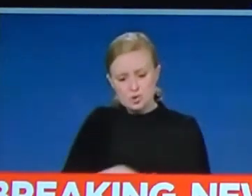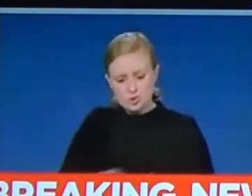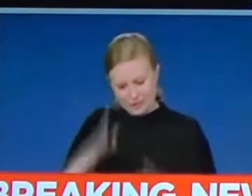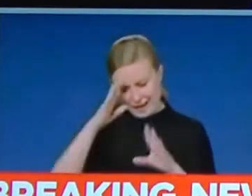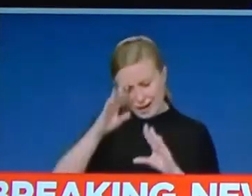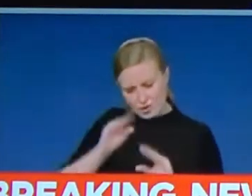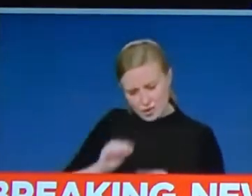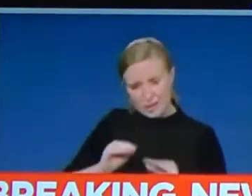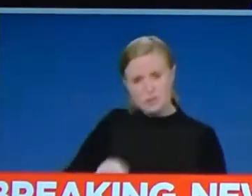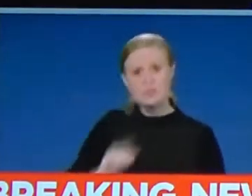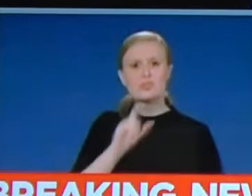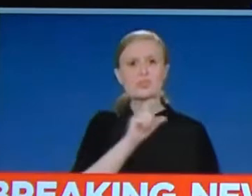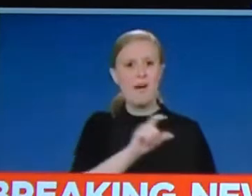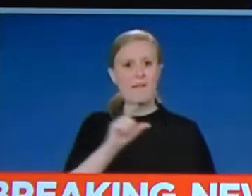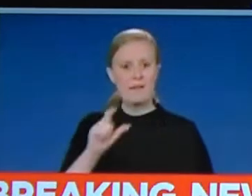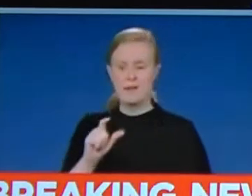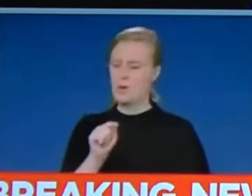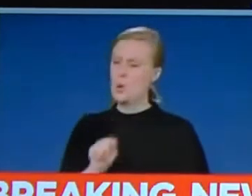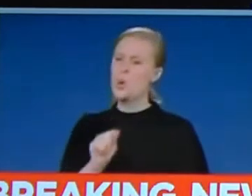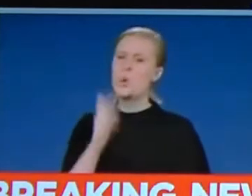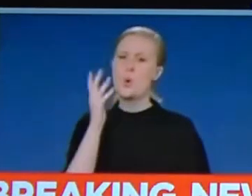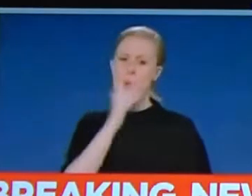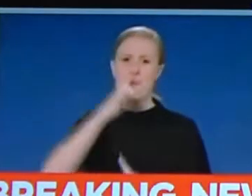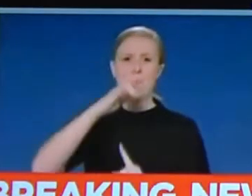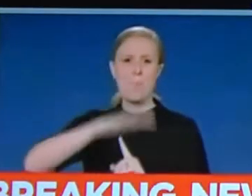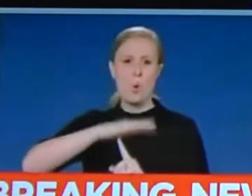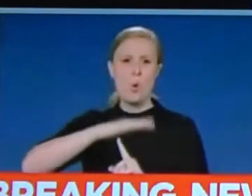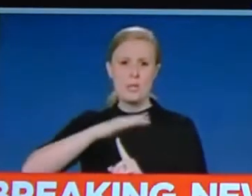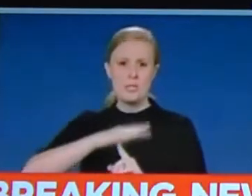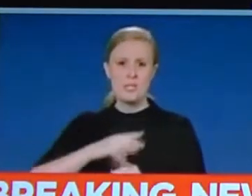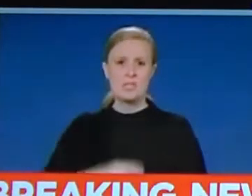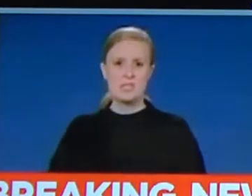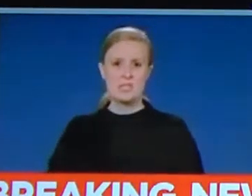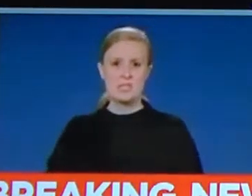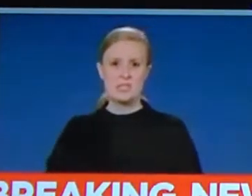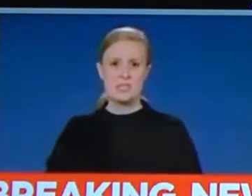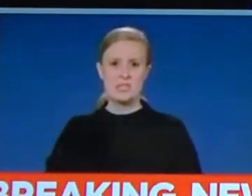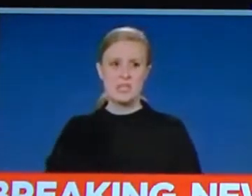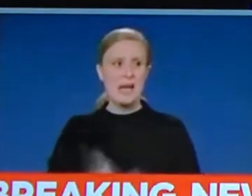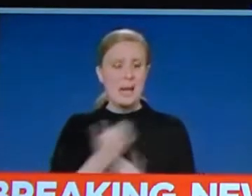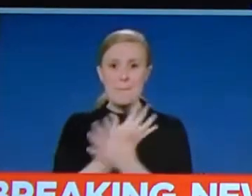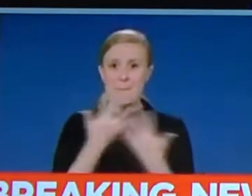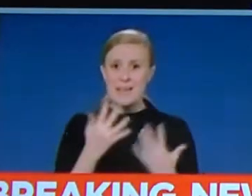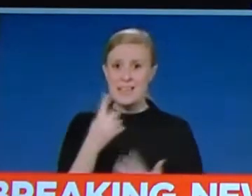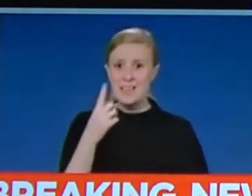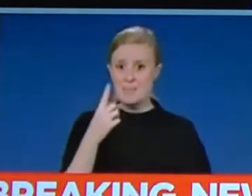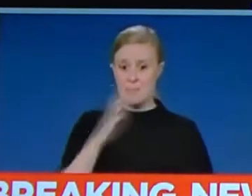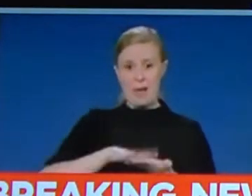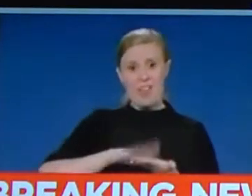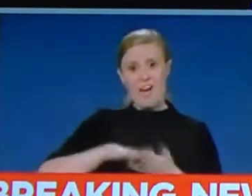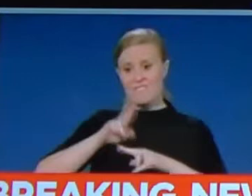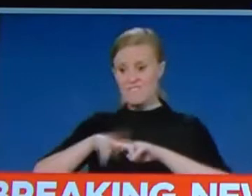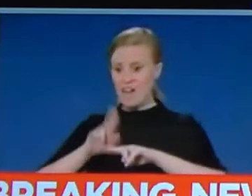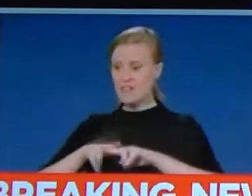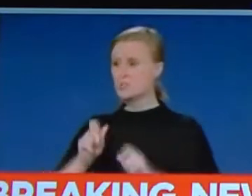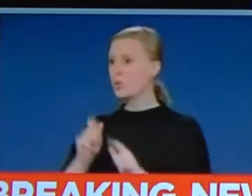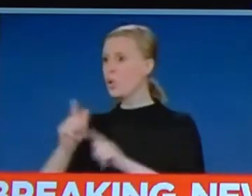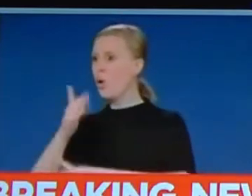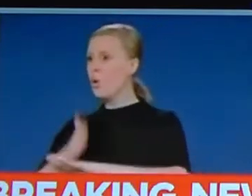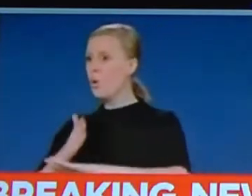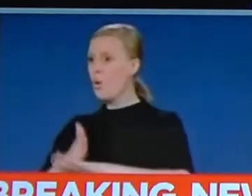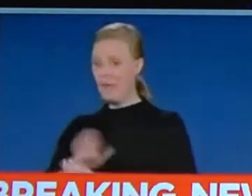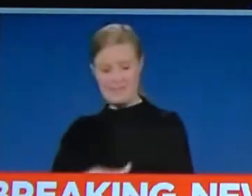particularly for those Australians who rely on it so they can go to work every day, particularly those who are working